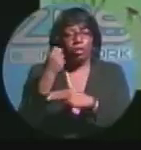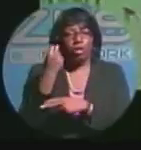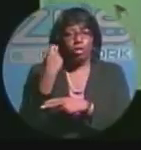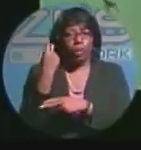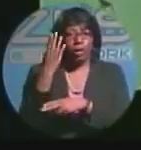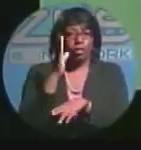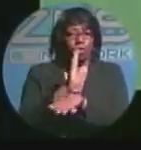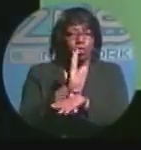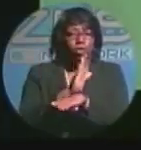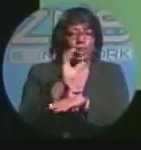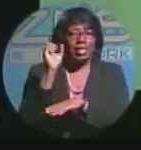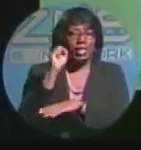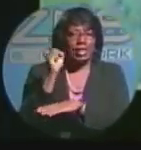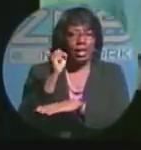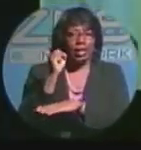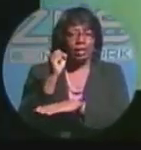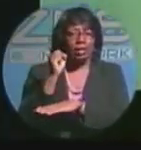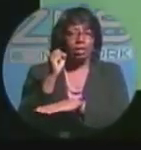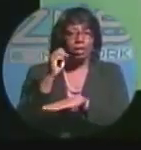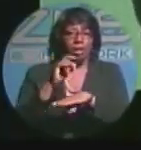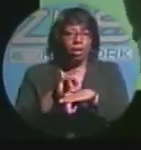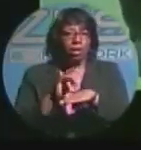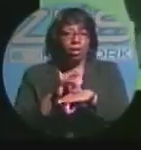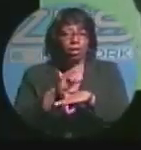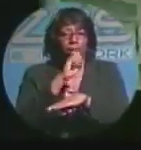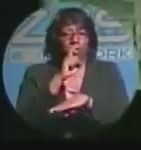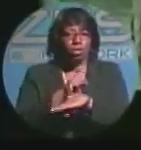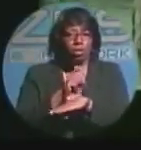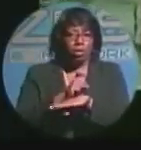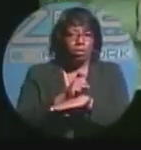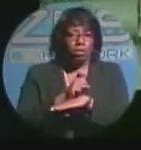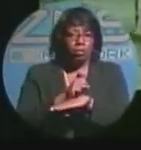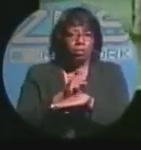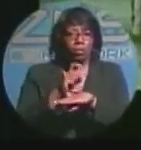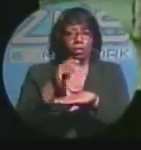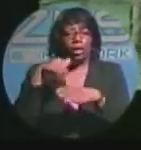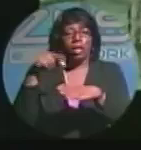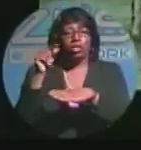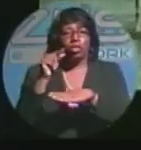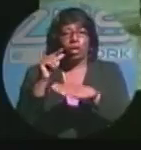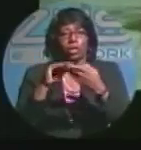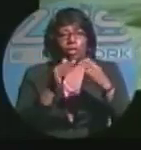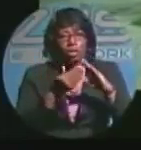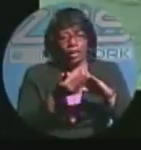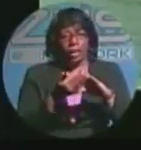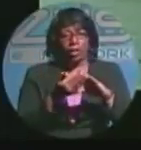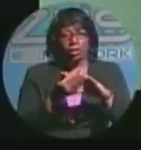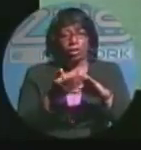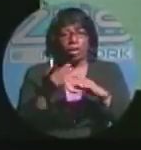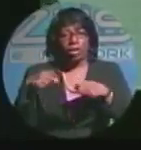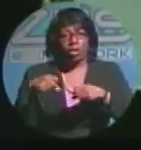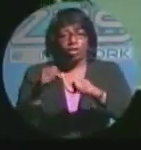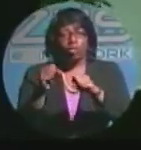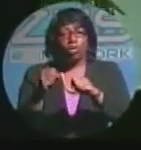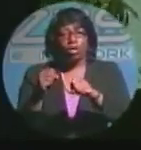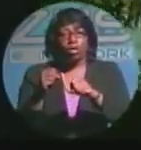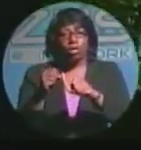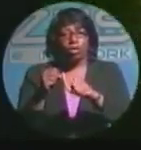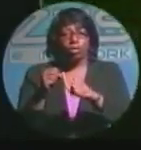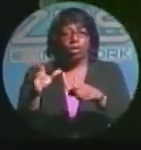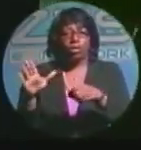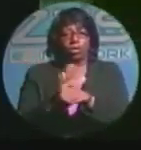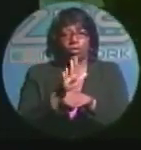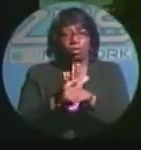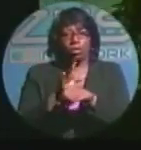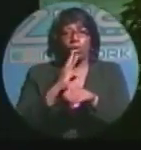when Hurricane Sandy made landfall in Williamstown, Exuma. In Georgetown, in a matter of minutes, the streets became flooded.